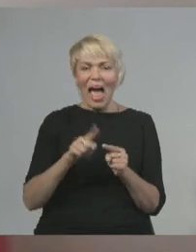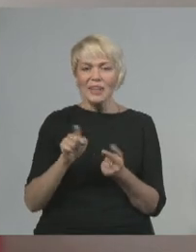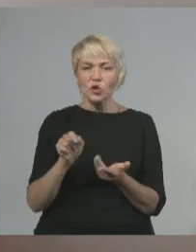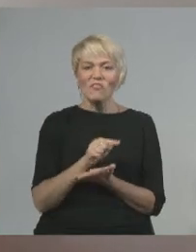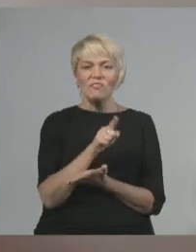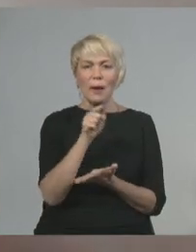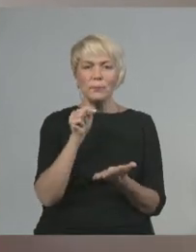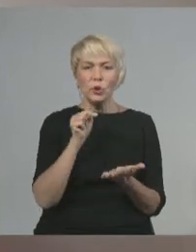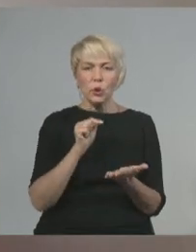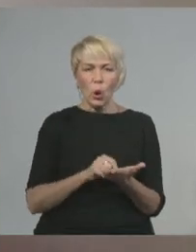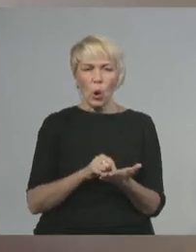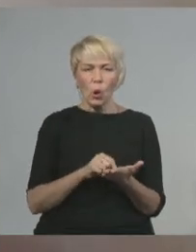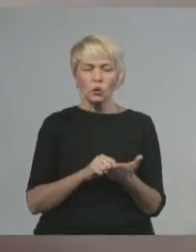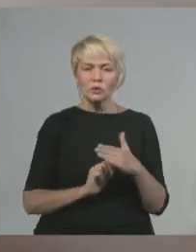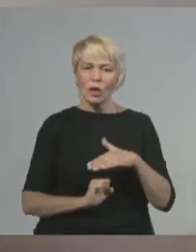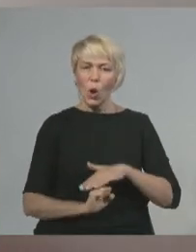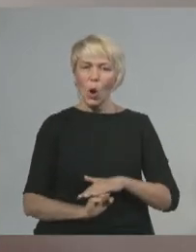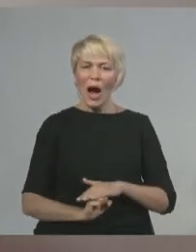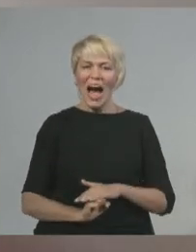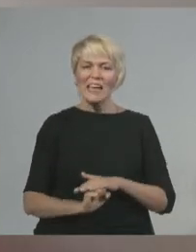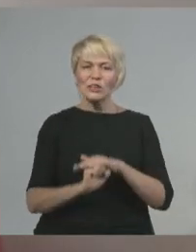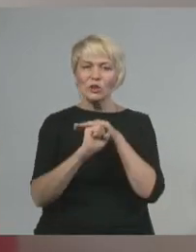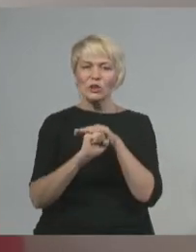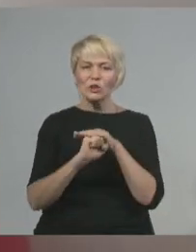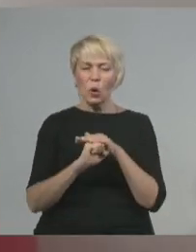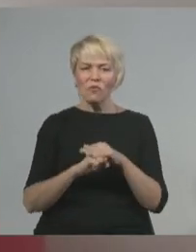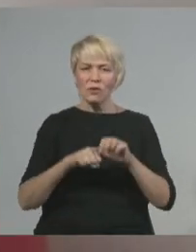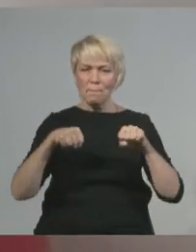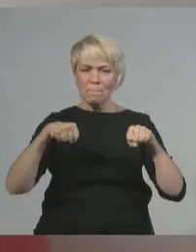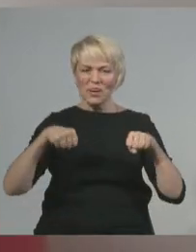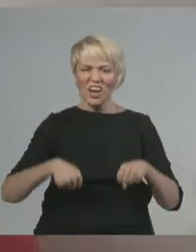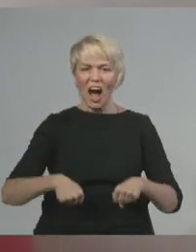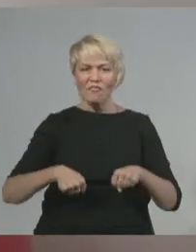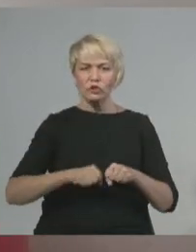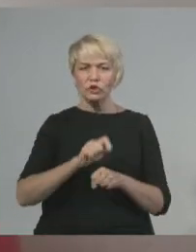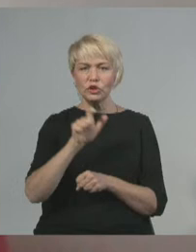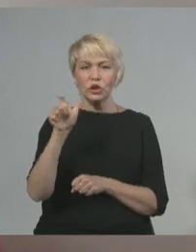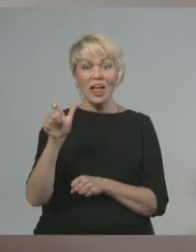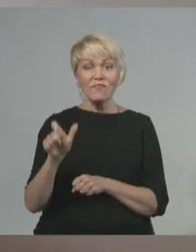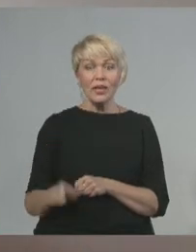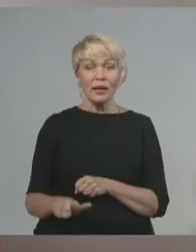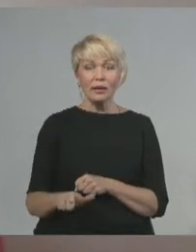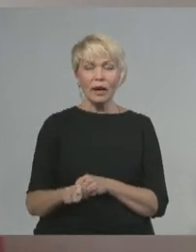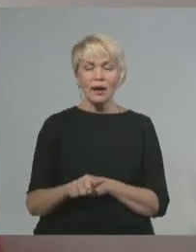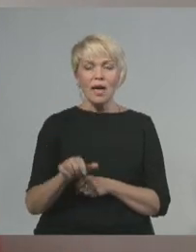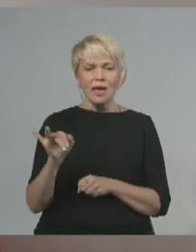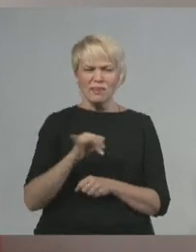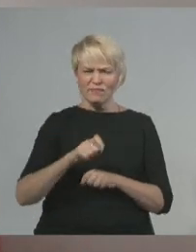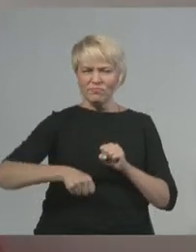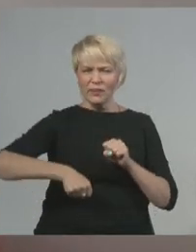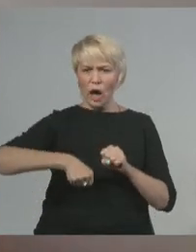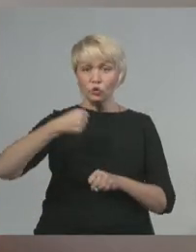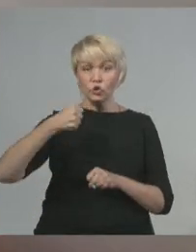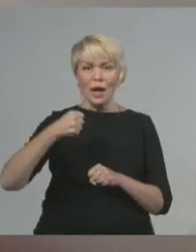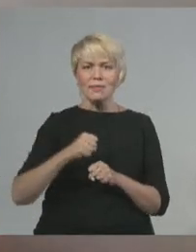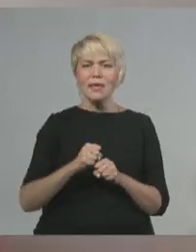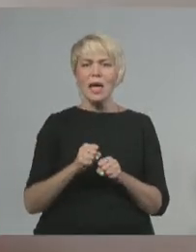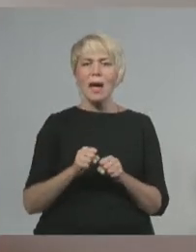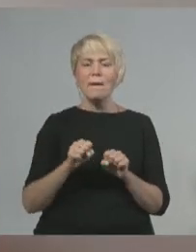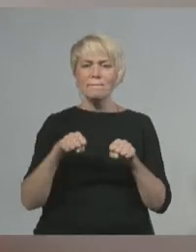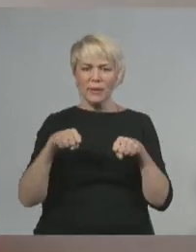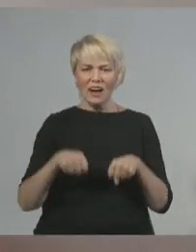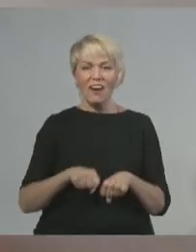it's a matter of the foundations and human rights and